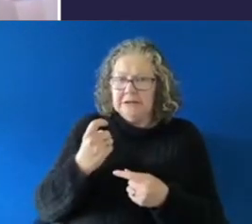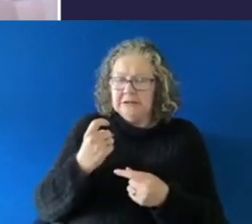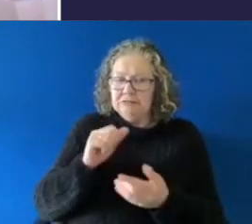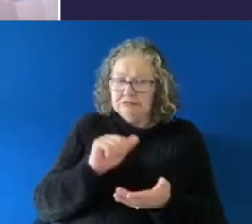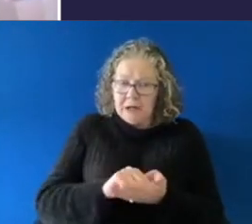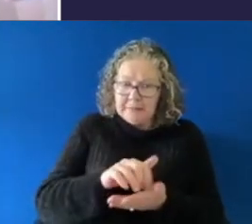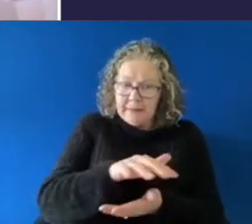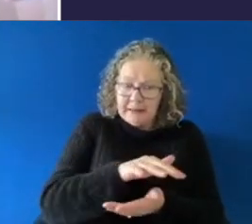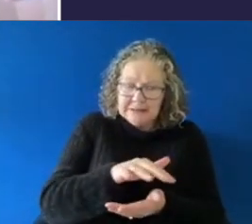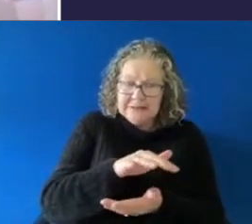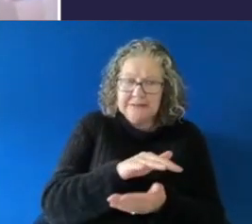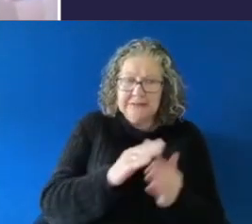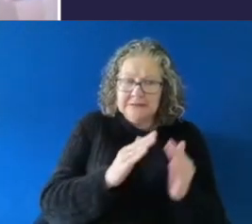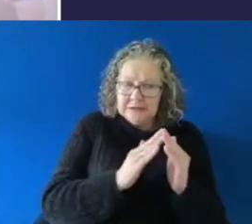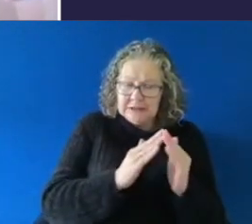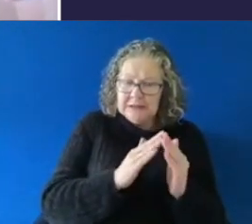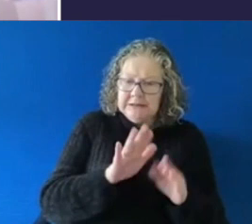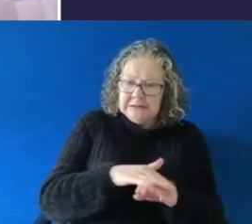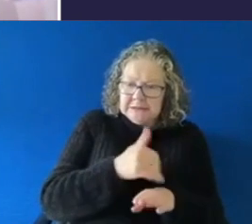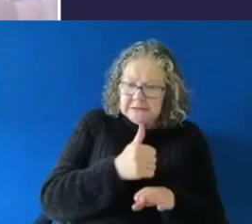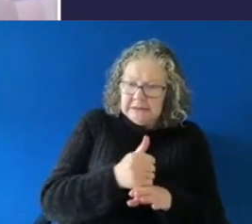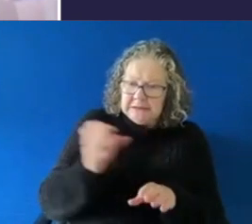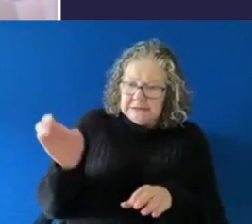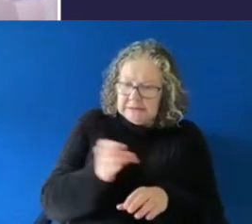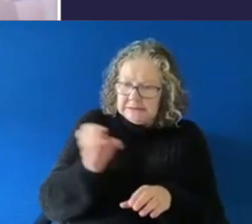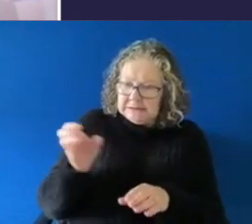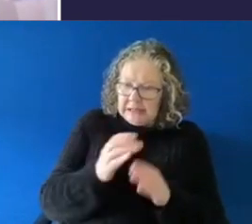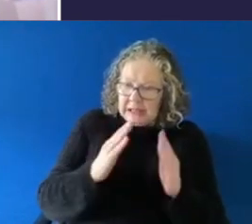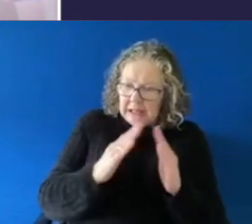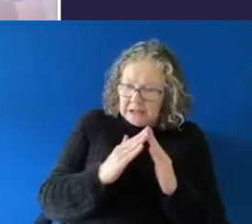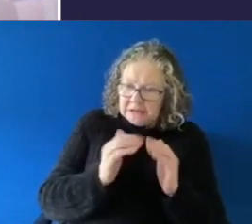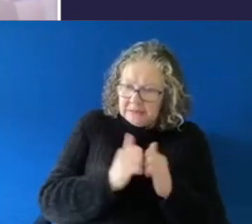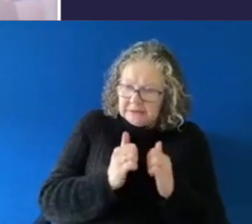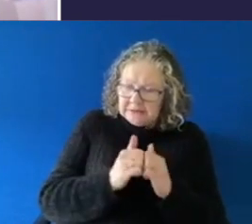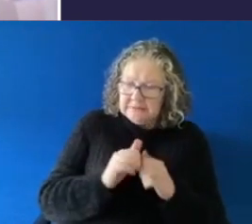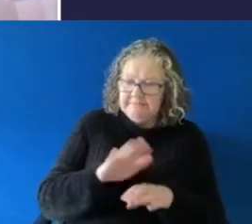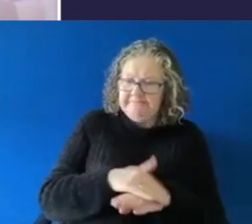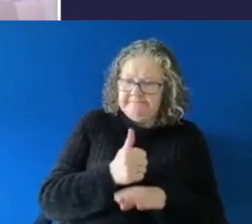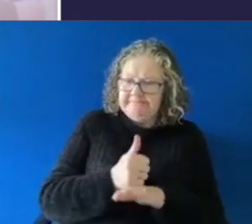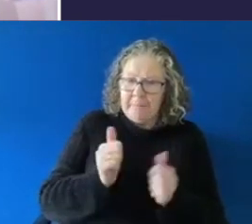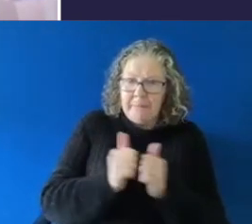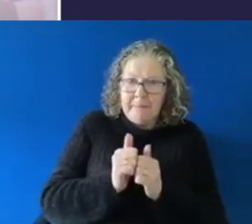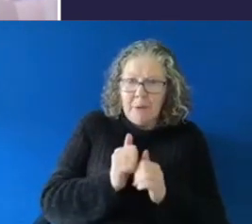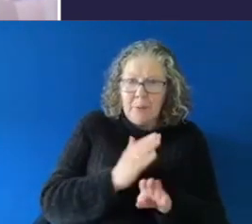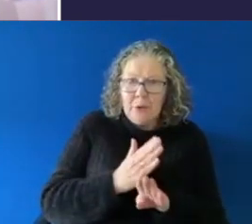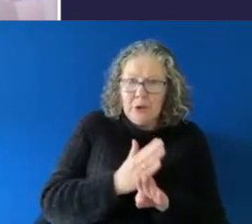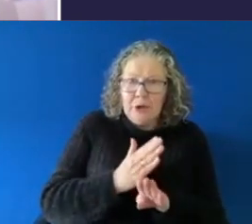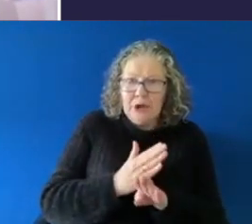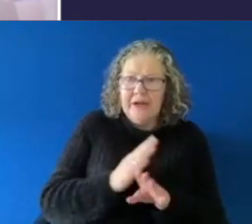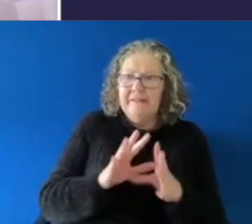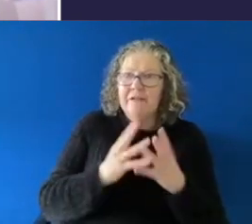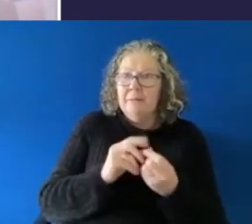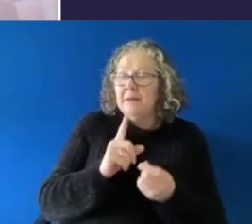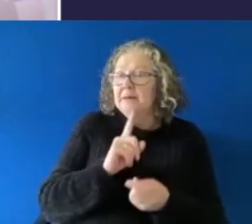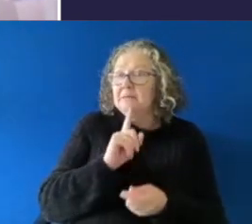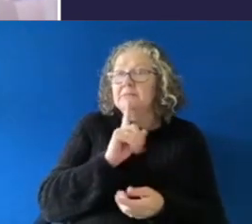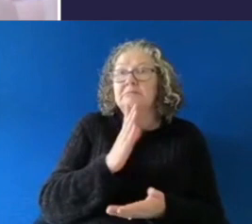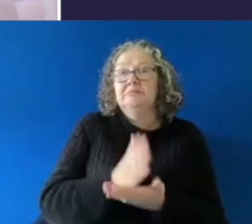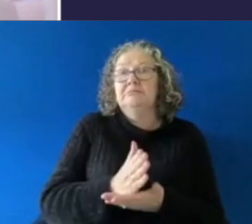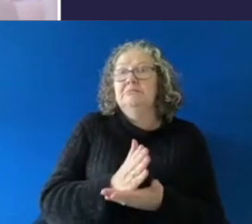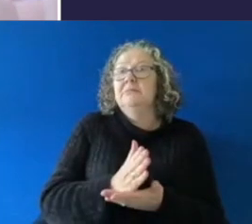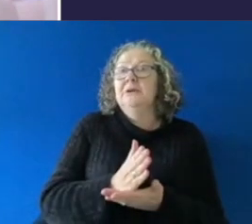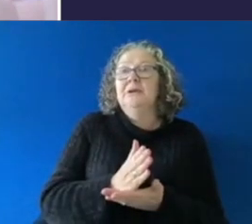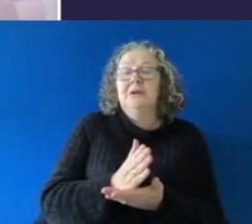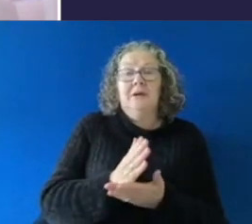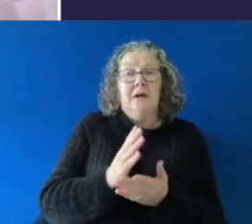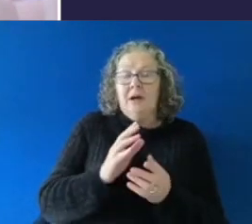establishing housemates in the house, establishing the admin that goes around that. But honestly, I have to say that it is so